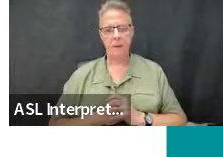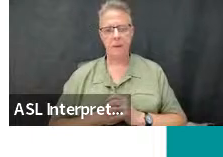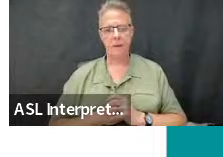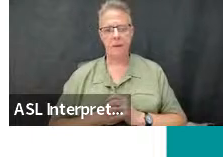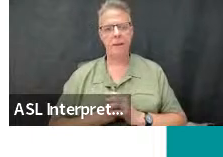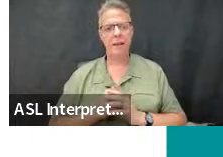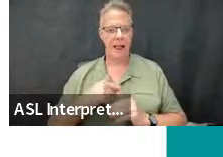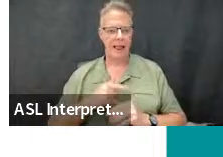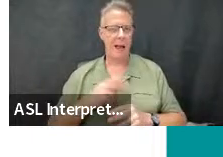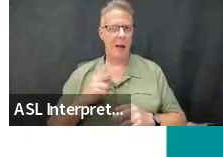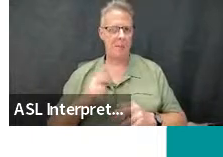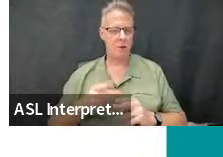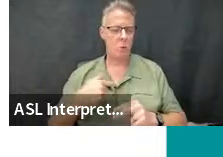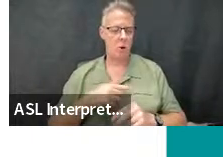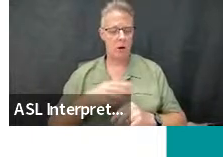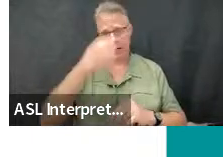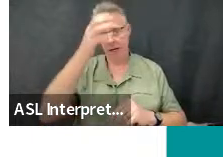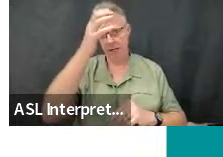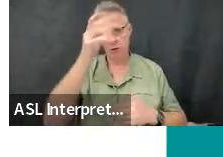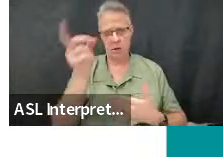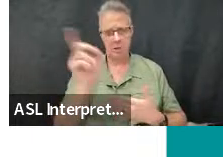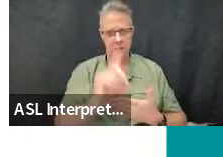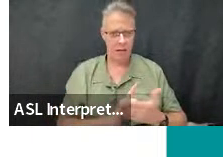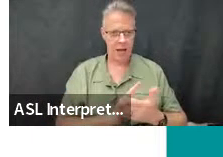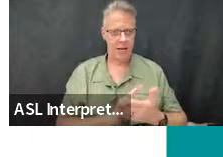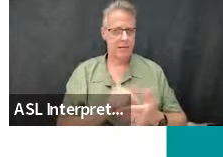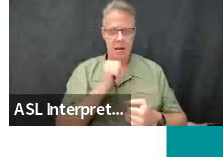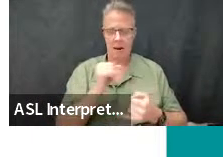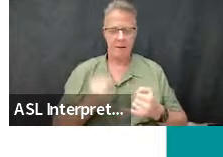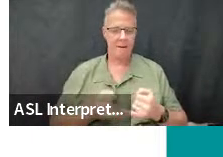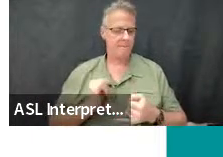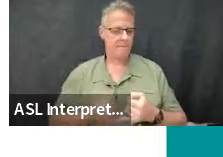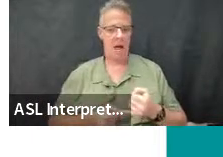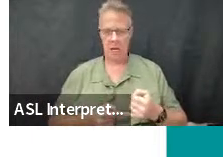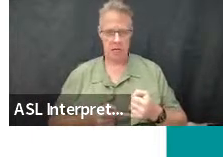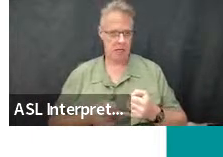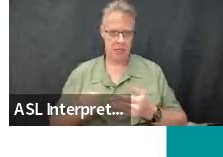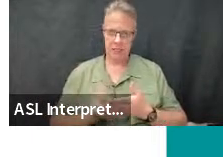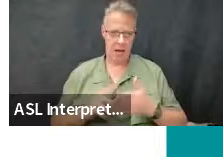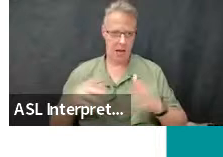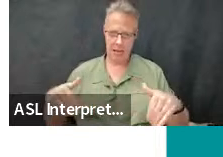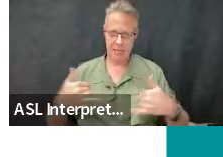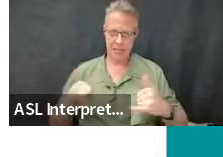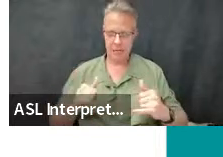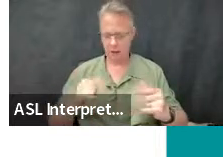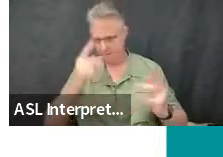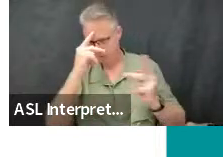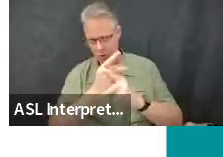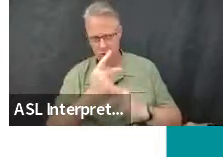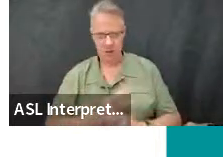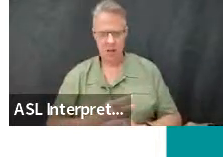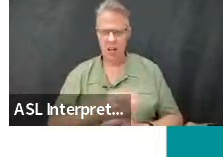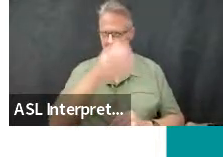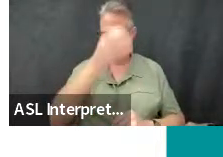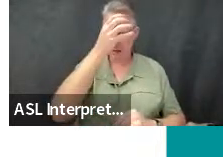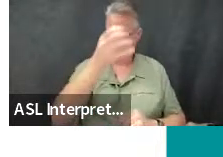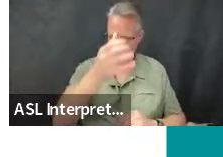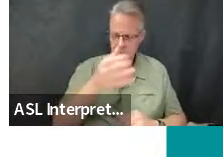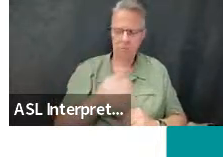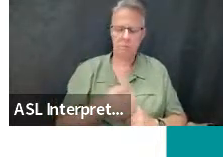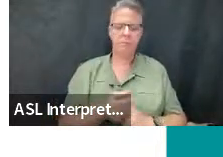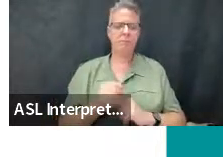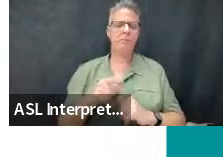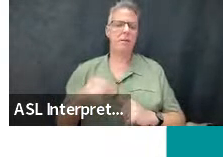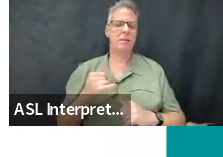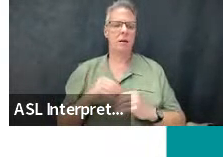we are in conceptual design. We are not in final design. That comes much later on down the process of implementing the